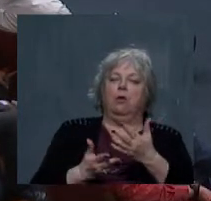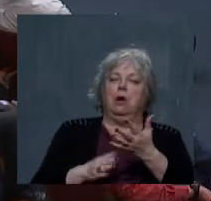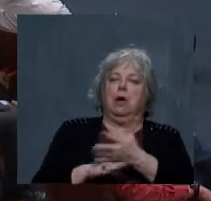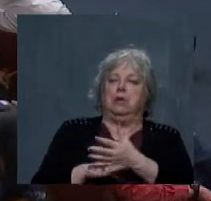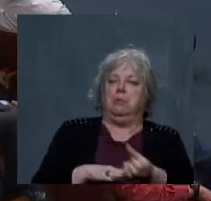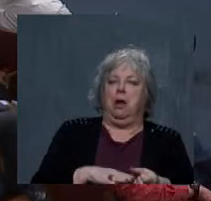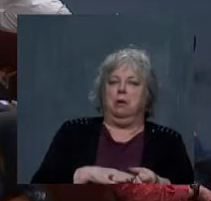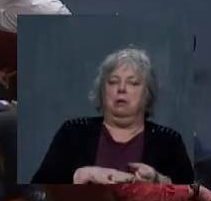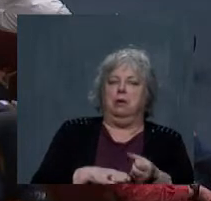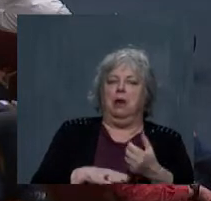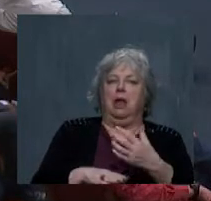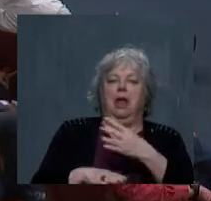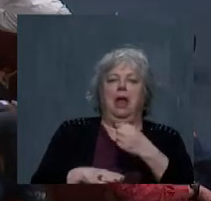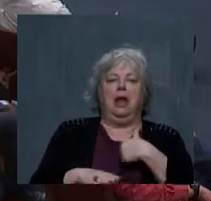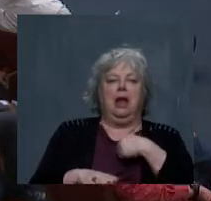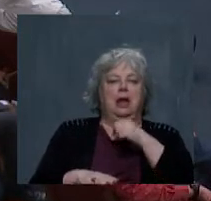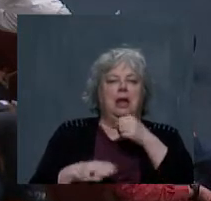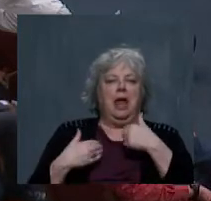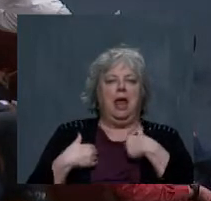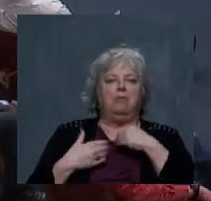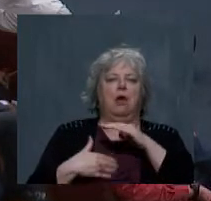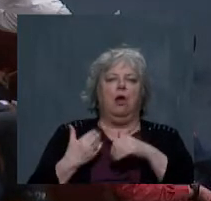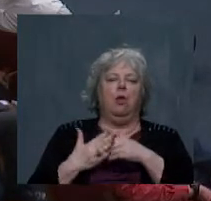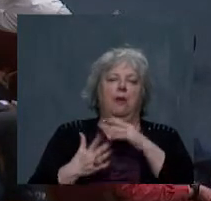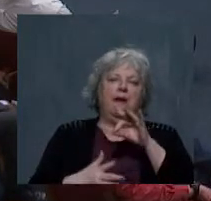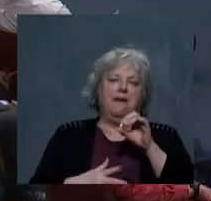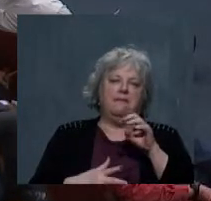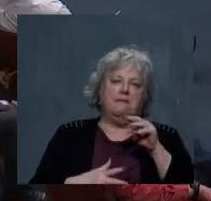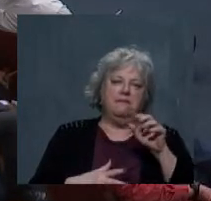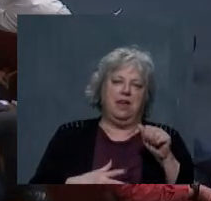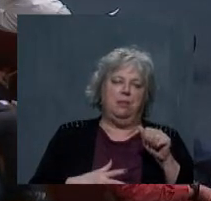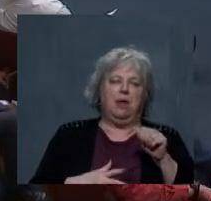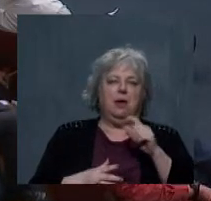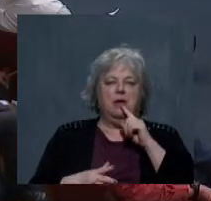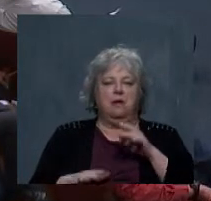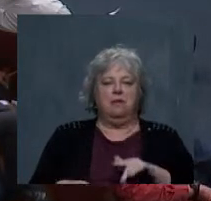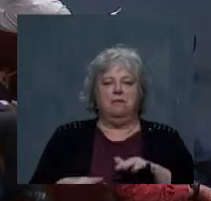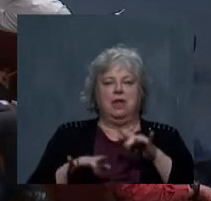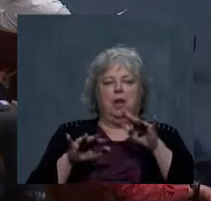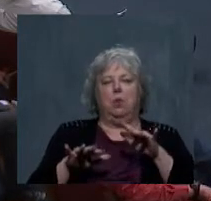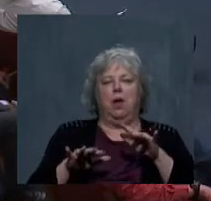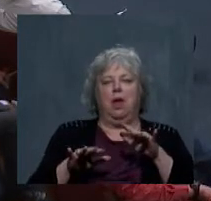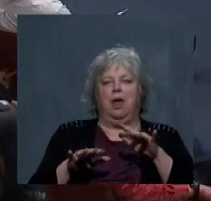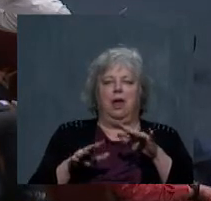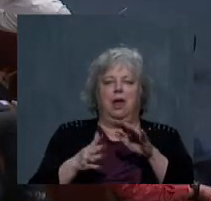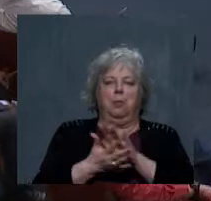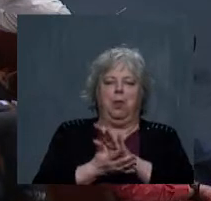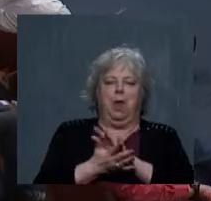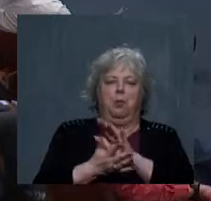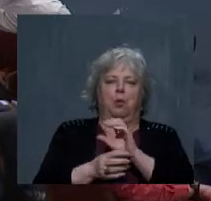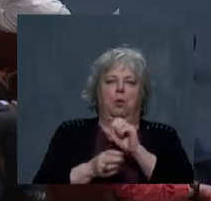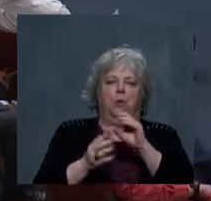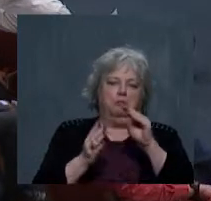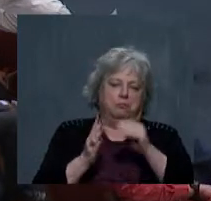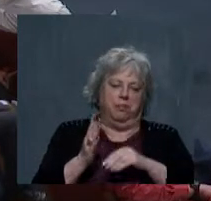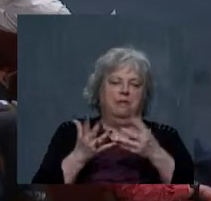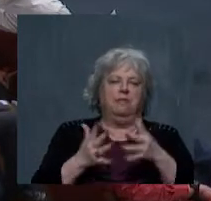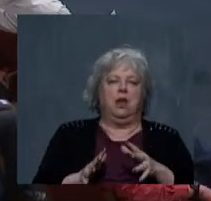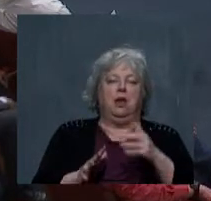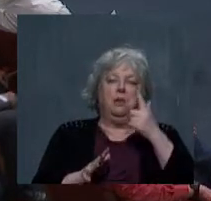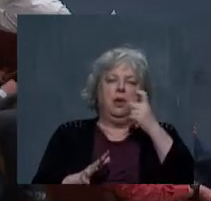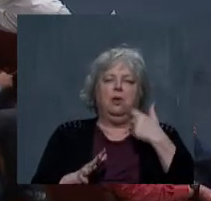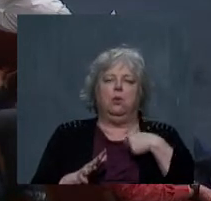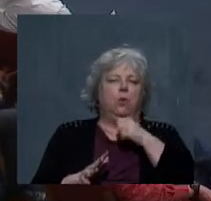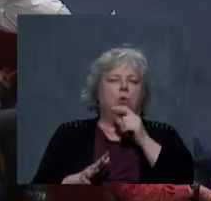I didn't have all my FEMA floodway ducks in a row yet because we didn't know if we were going to be able to get